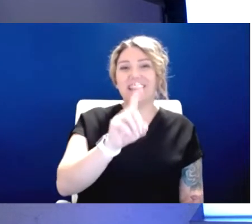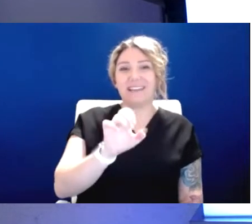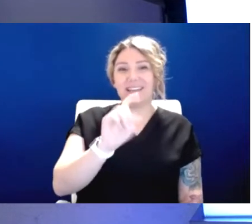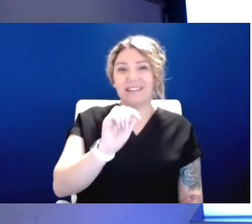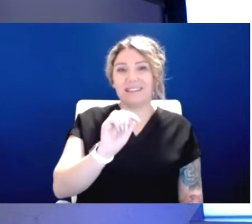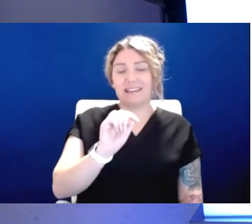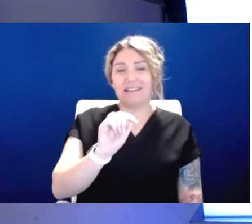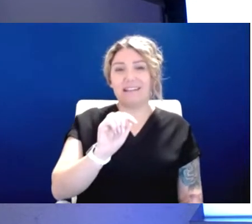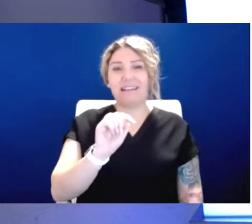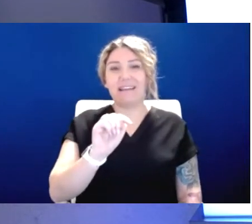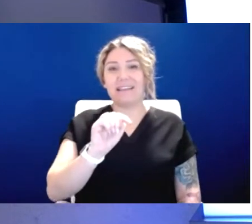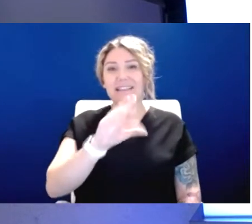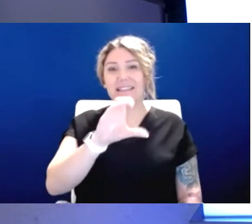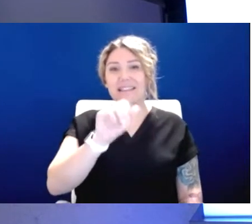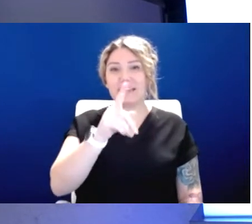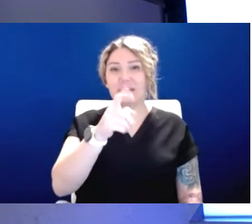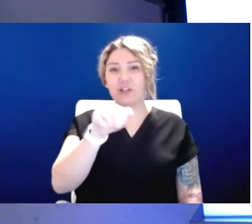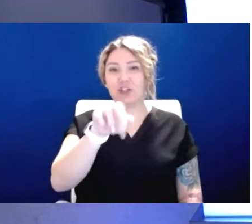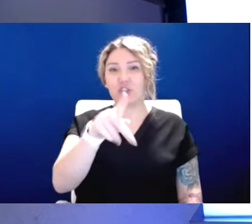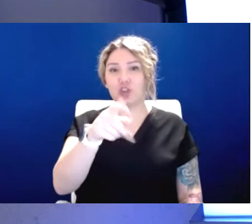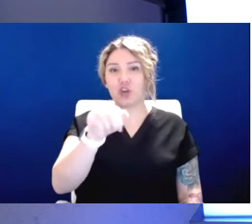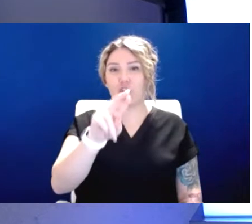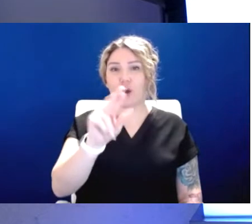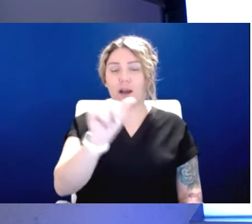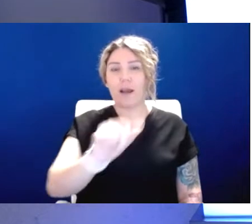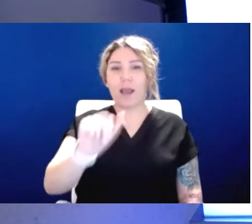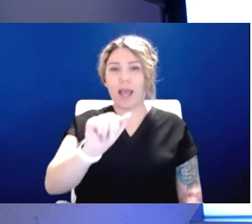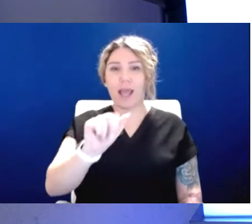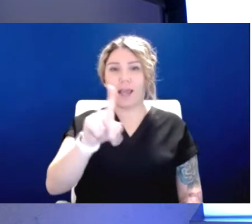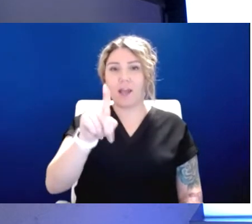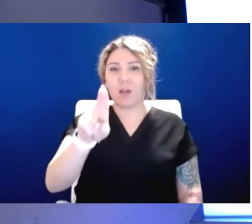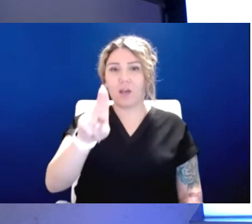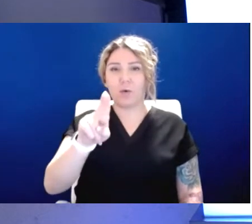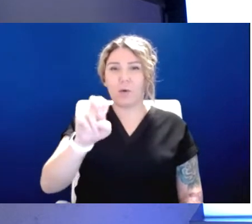pdetcenter@kumc.edu, correct? Right, or they can even email at